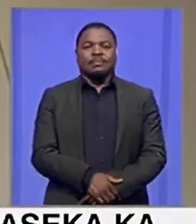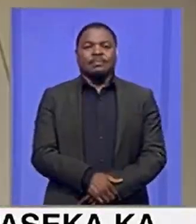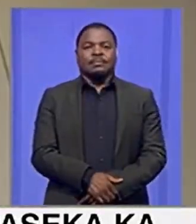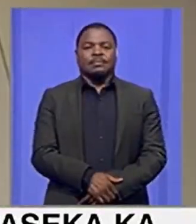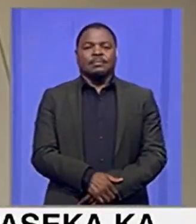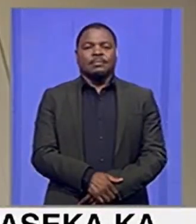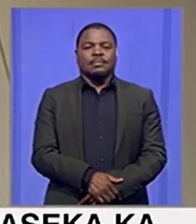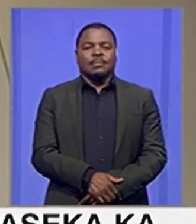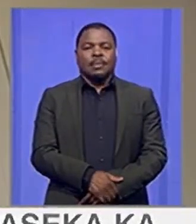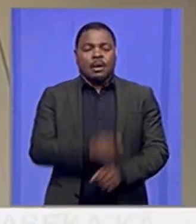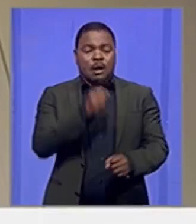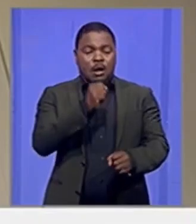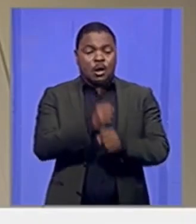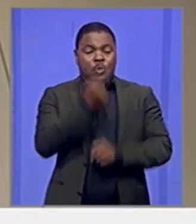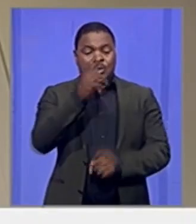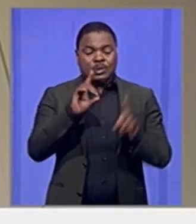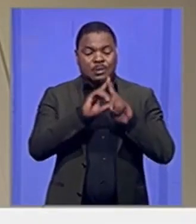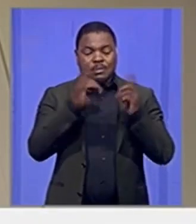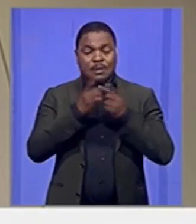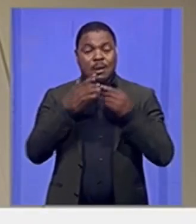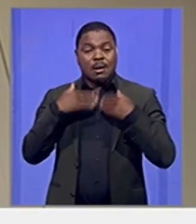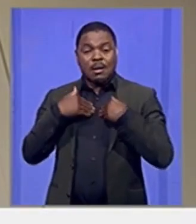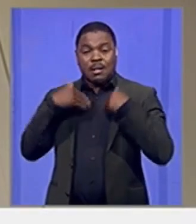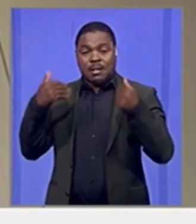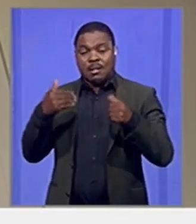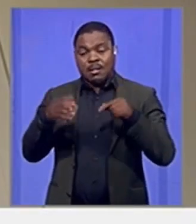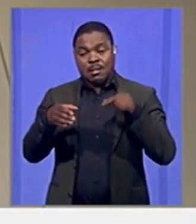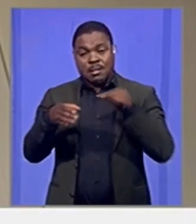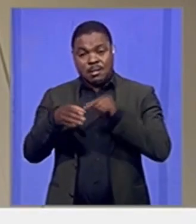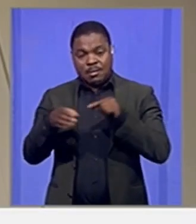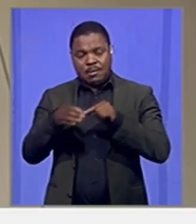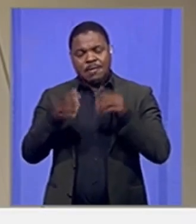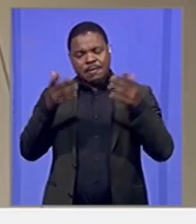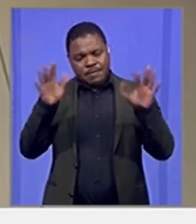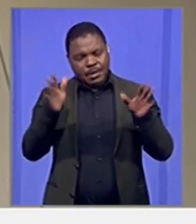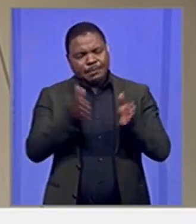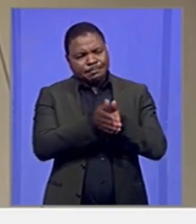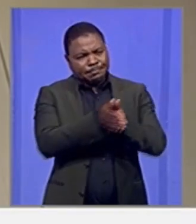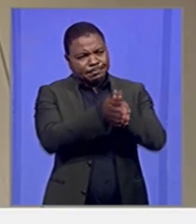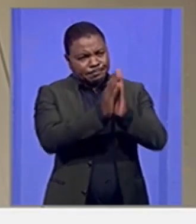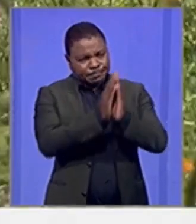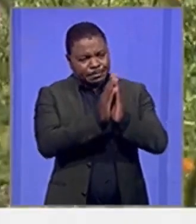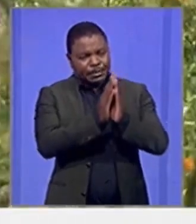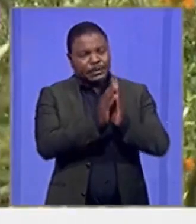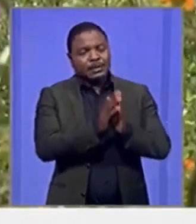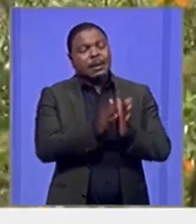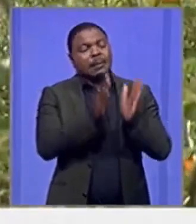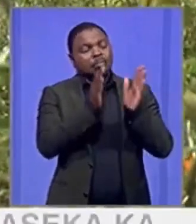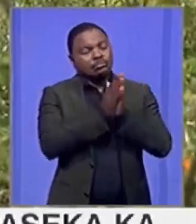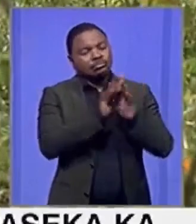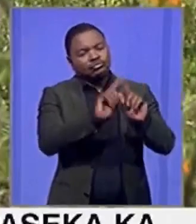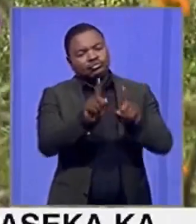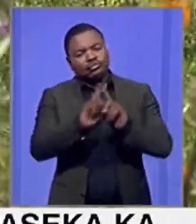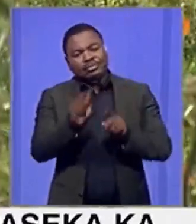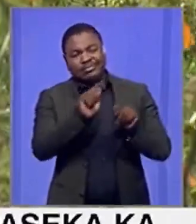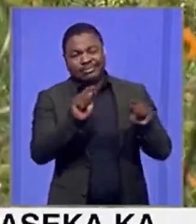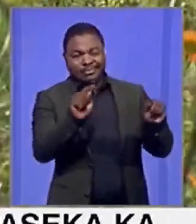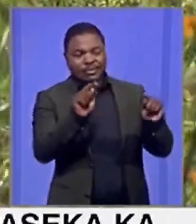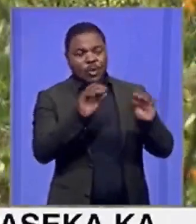The Gauteng Department of Health has made a call to faith-based